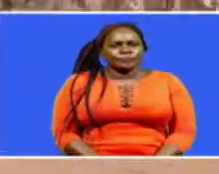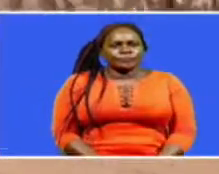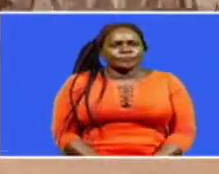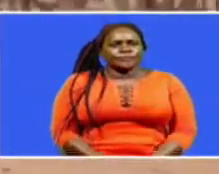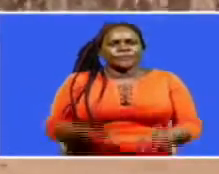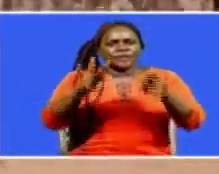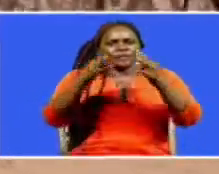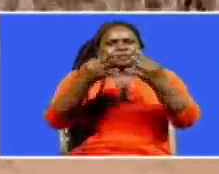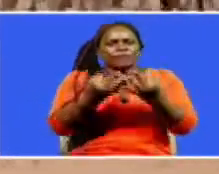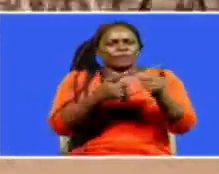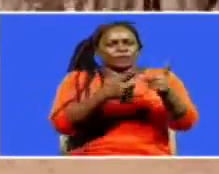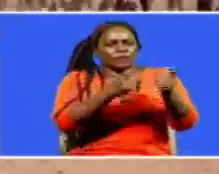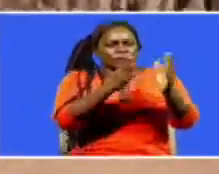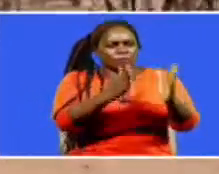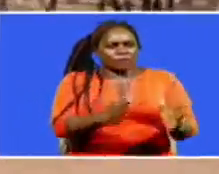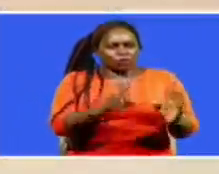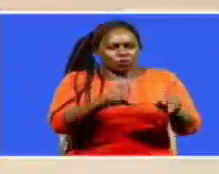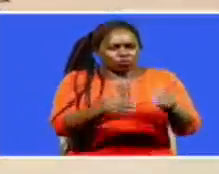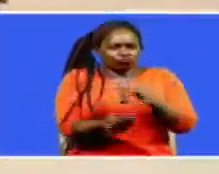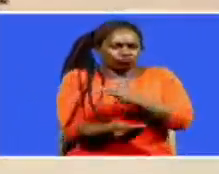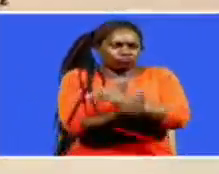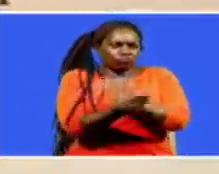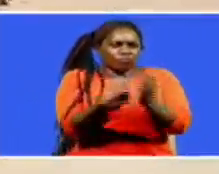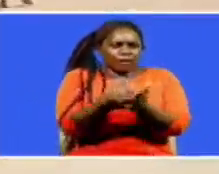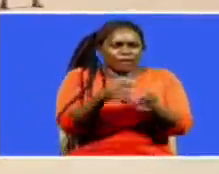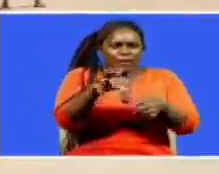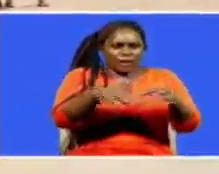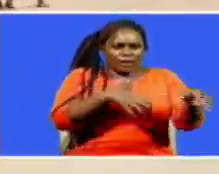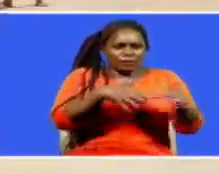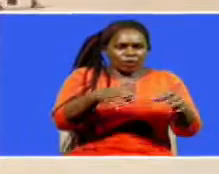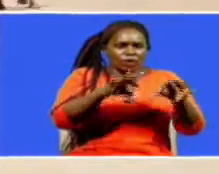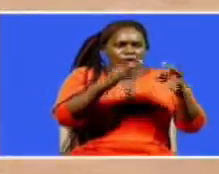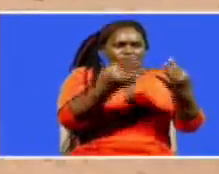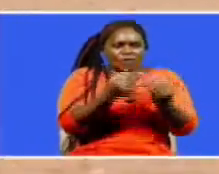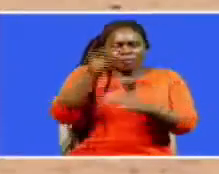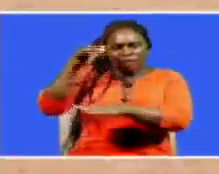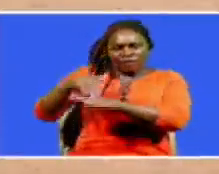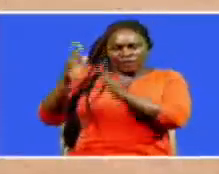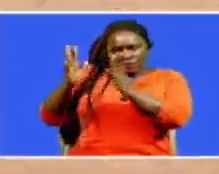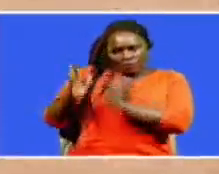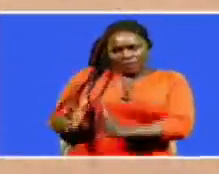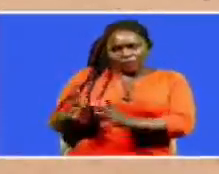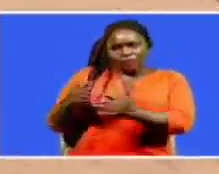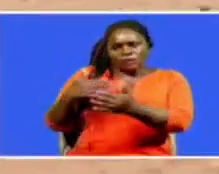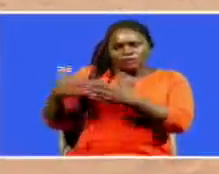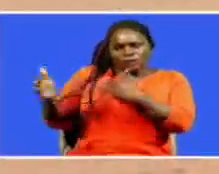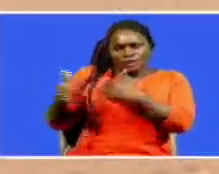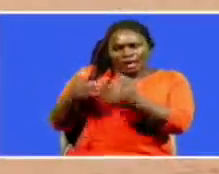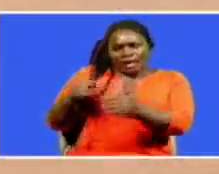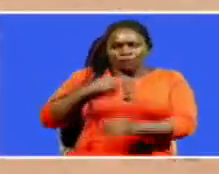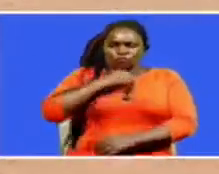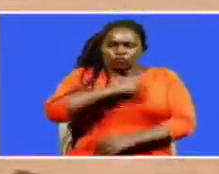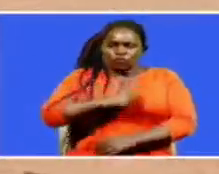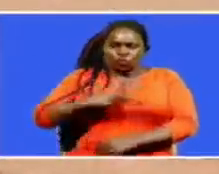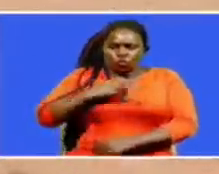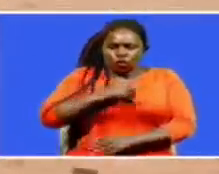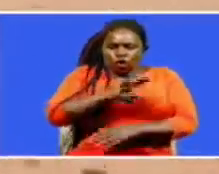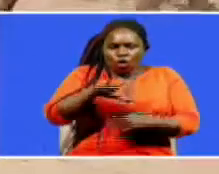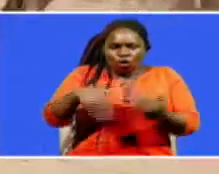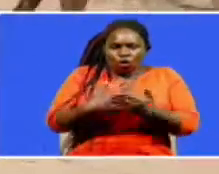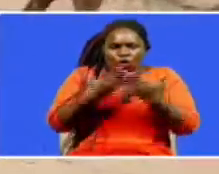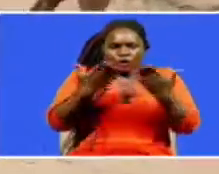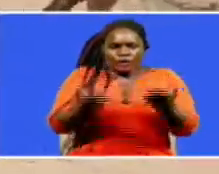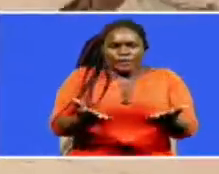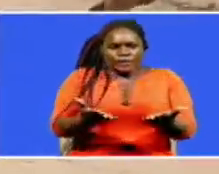The family of the accused will give money, livestock, or both to the family of the victim as a sign of remorse. All this time,